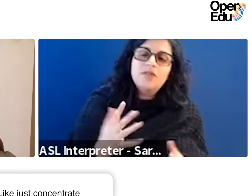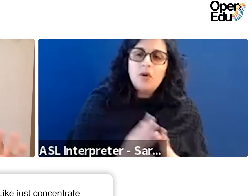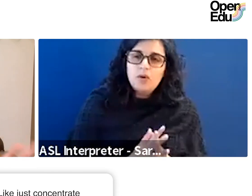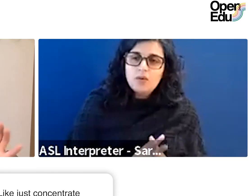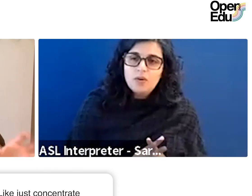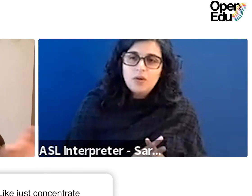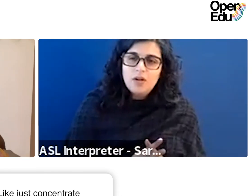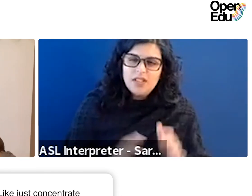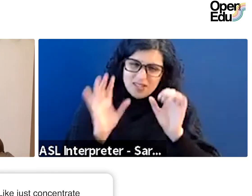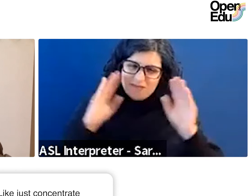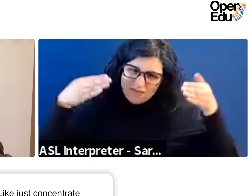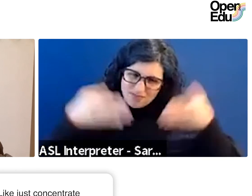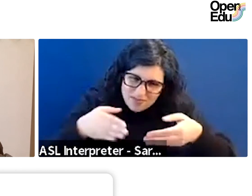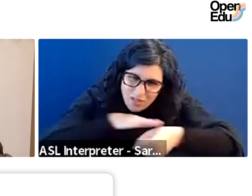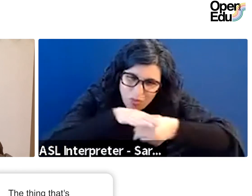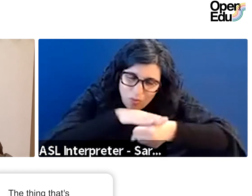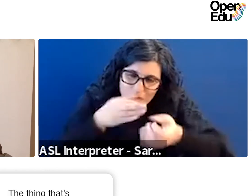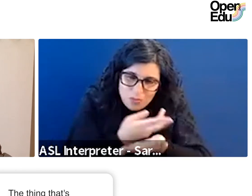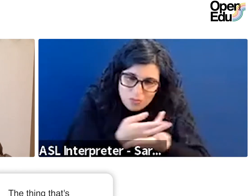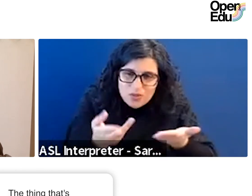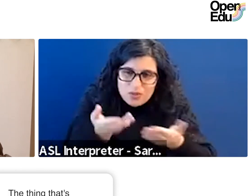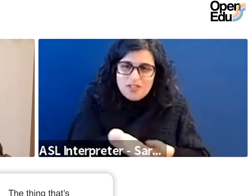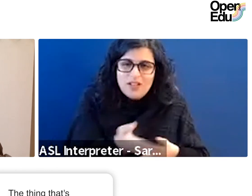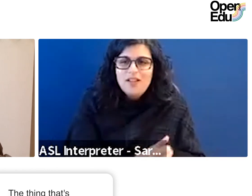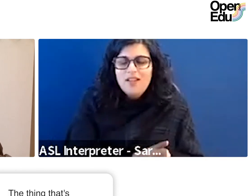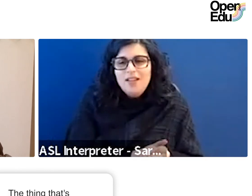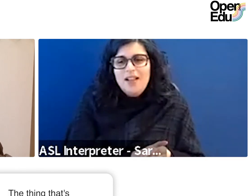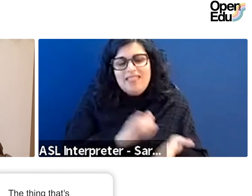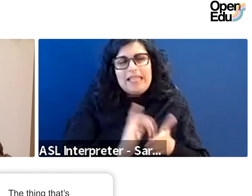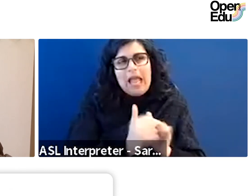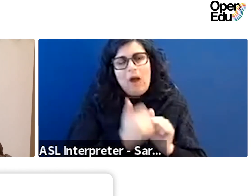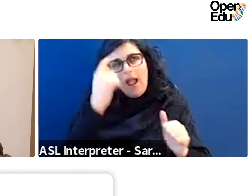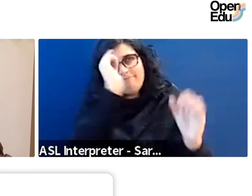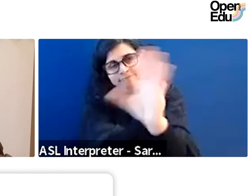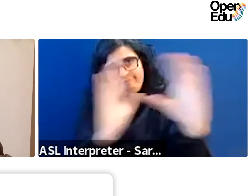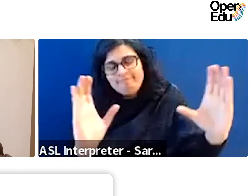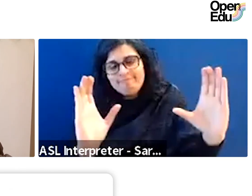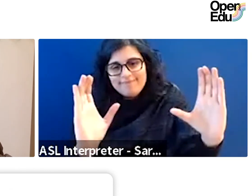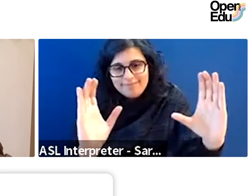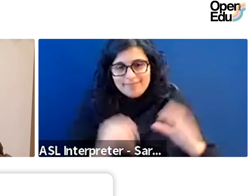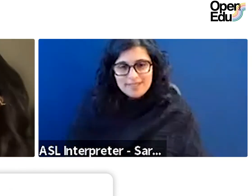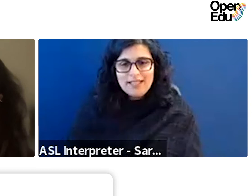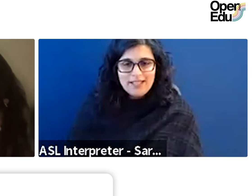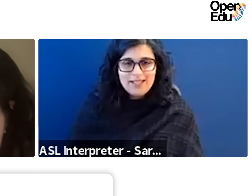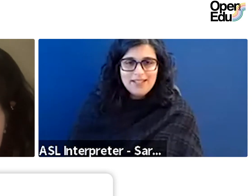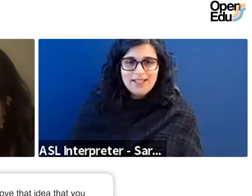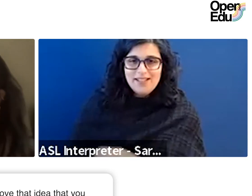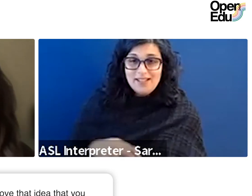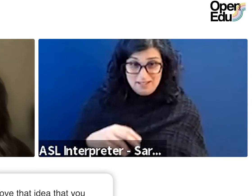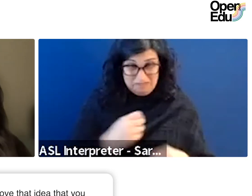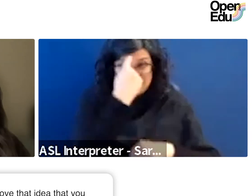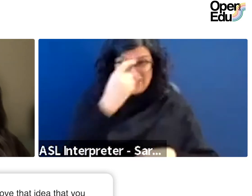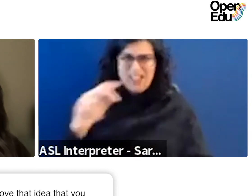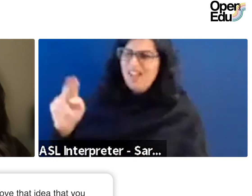just concentrate on the local resources. So I think that's how I envision it. Does that make? Yeah, it makes total sense. I